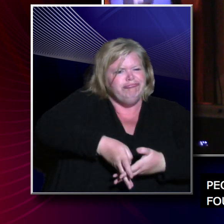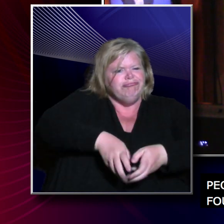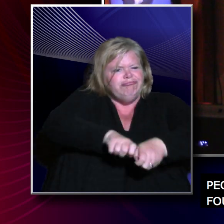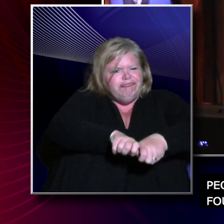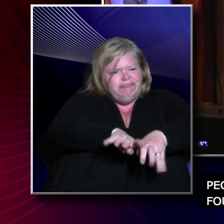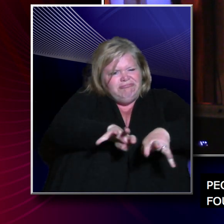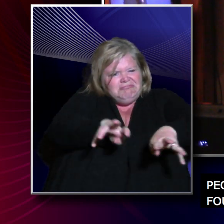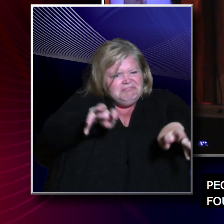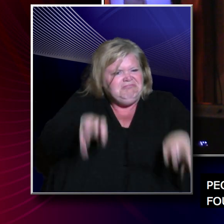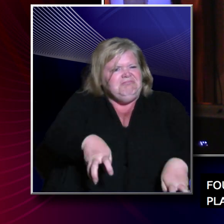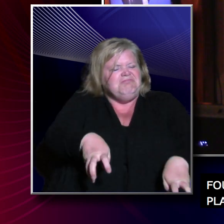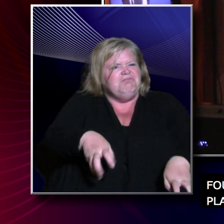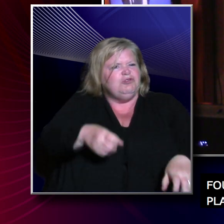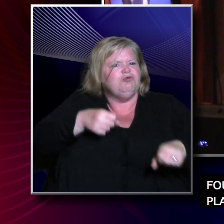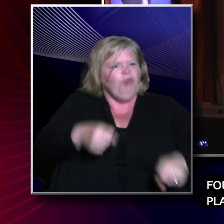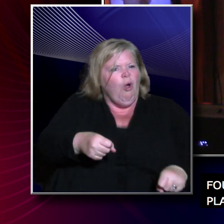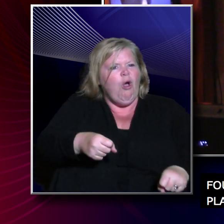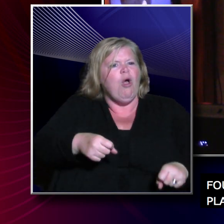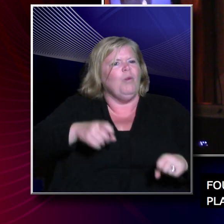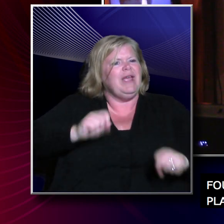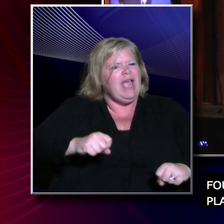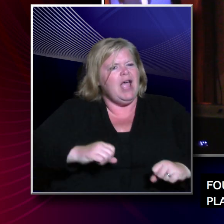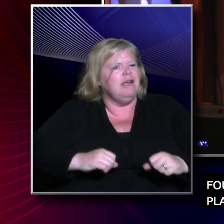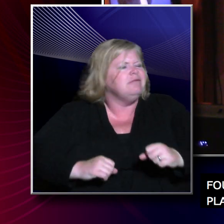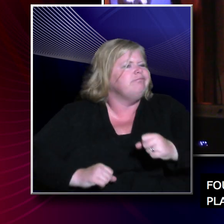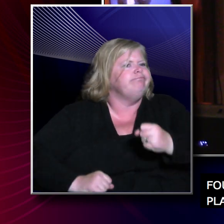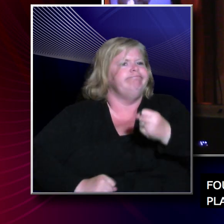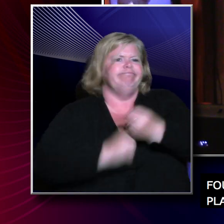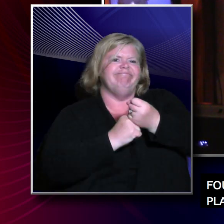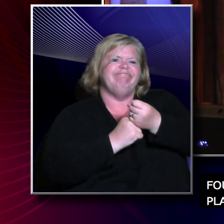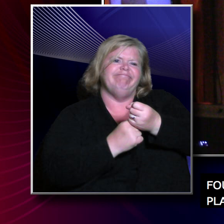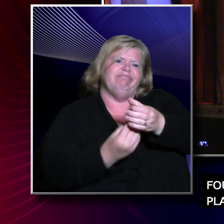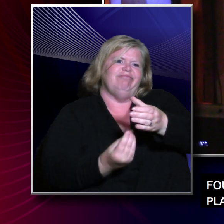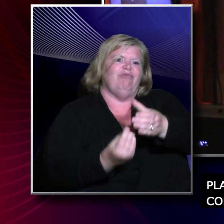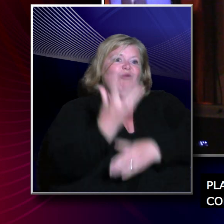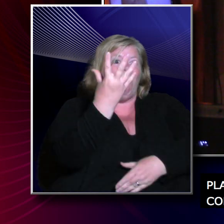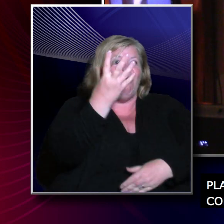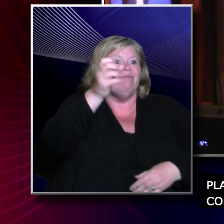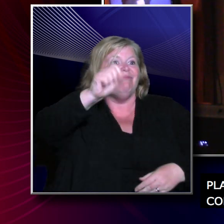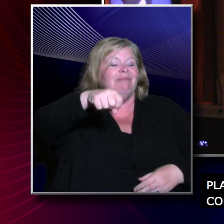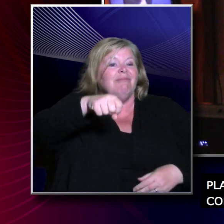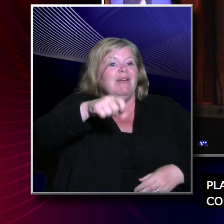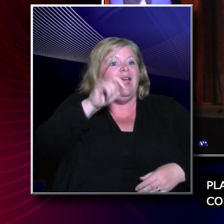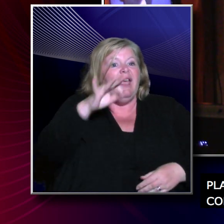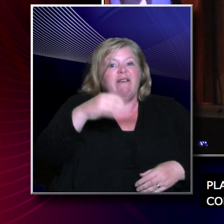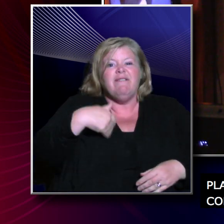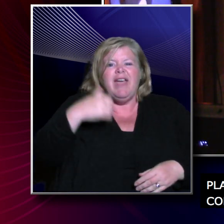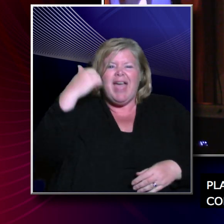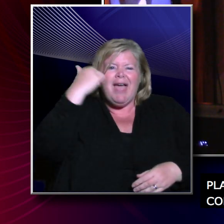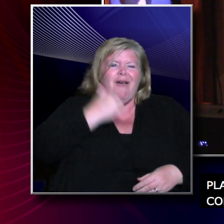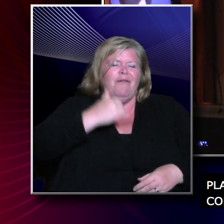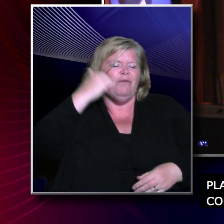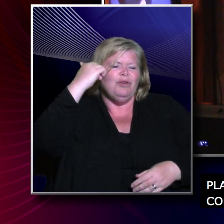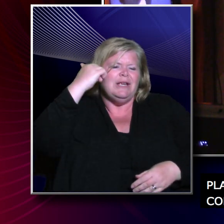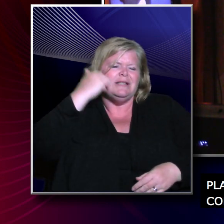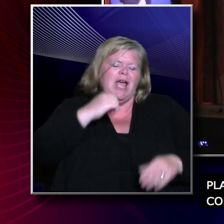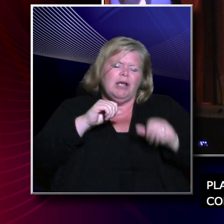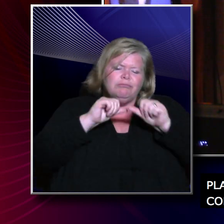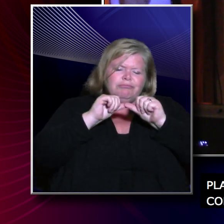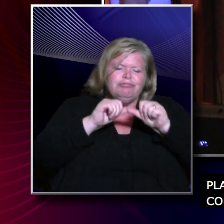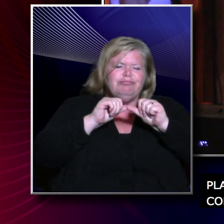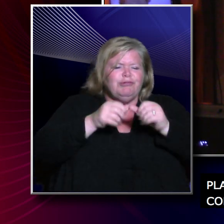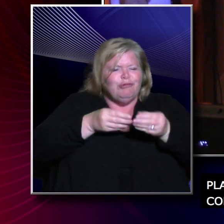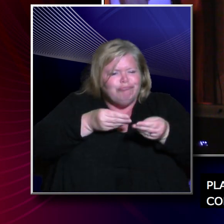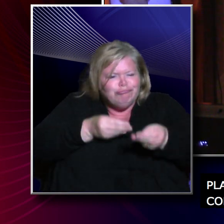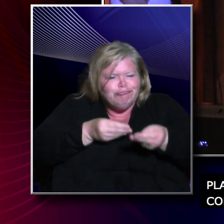that we can support growth. And if we are consistent every day to nurture, to develop